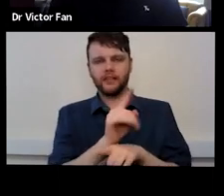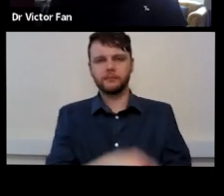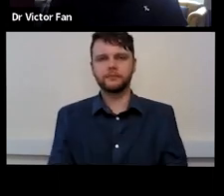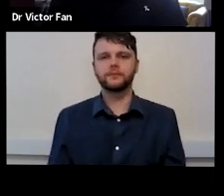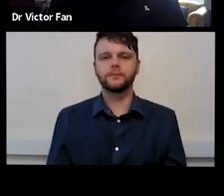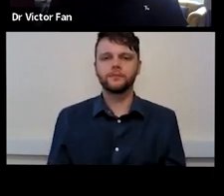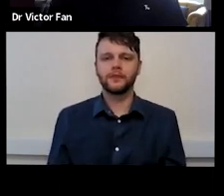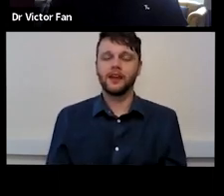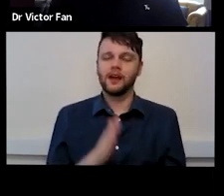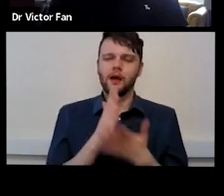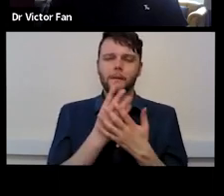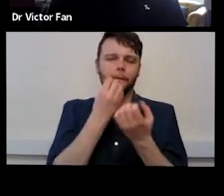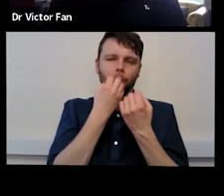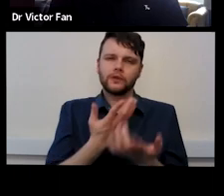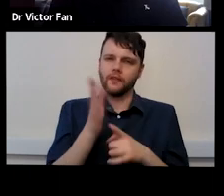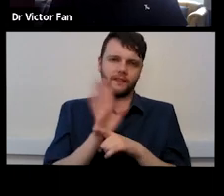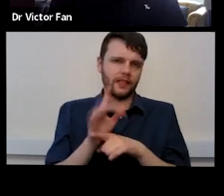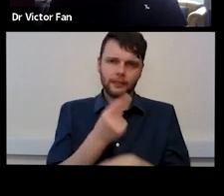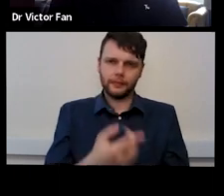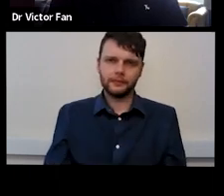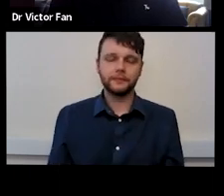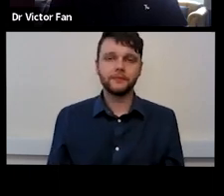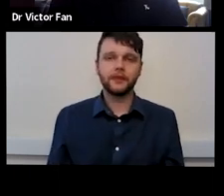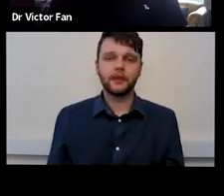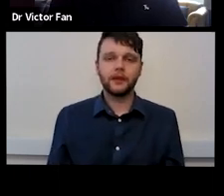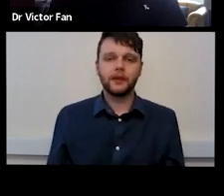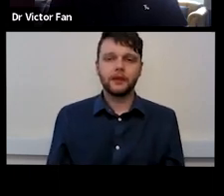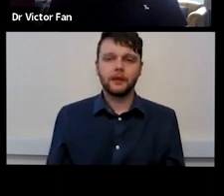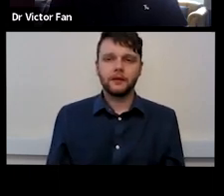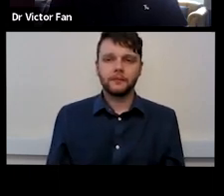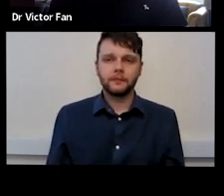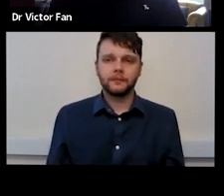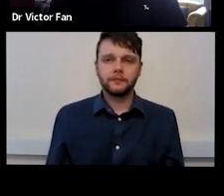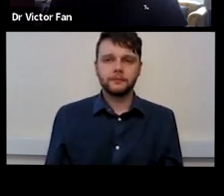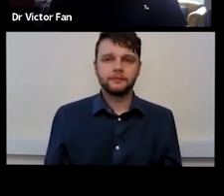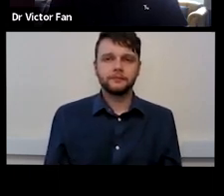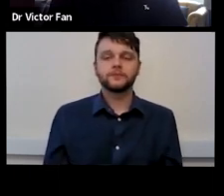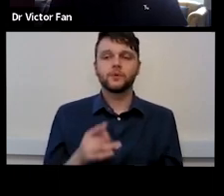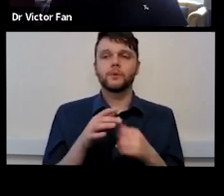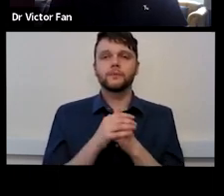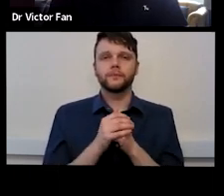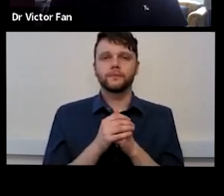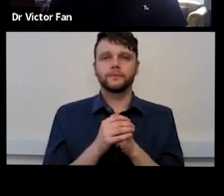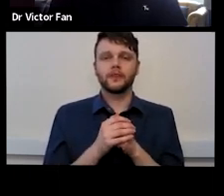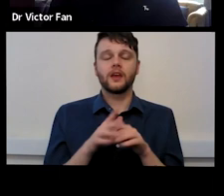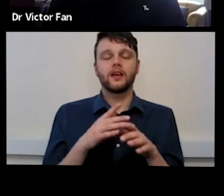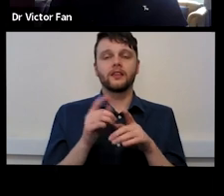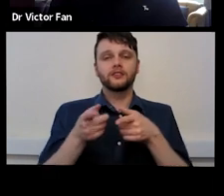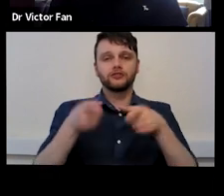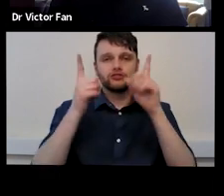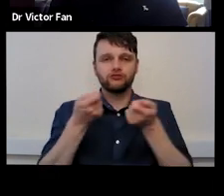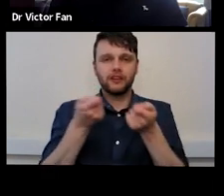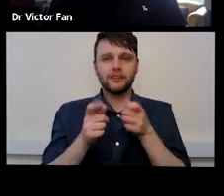truly beautiful film. And as I said, Li Ziyuan was in New York City. And